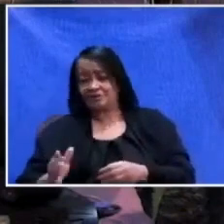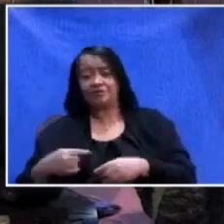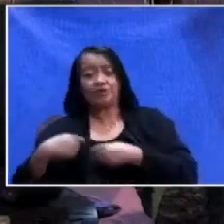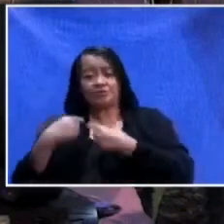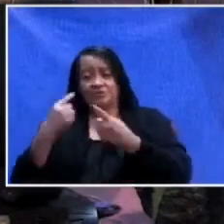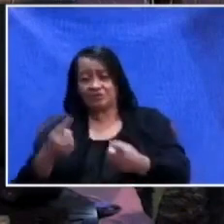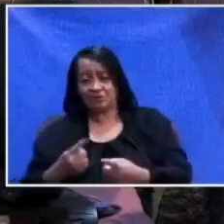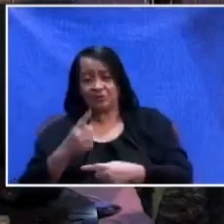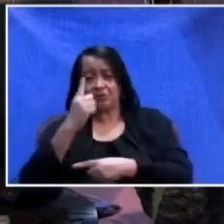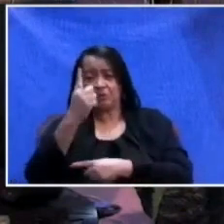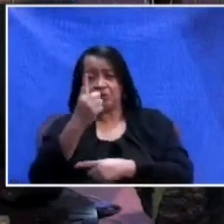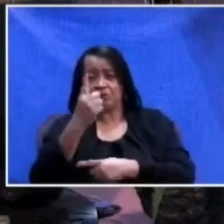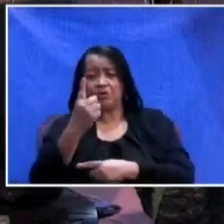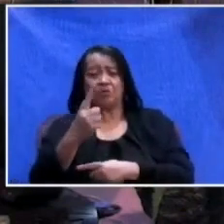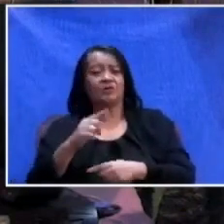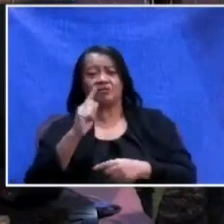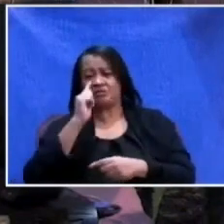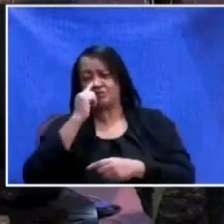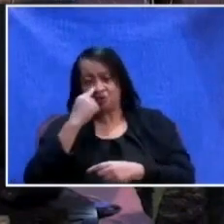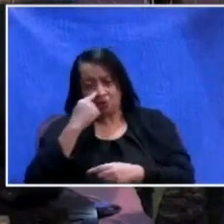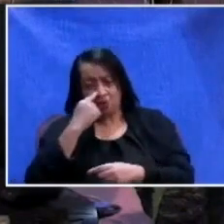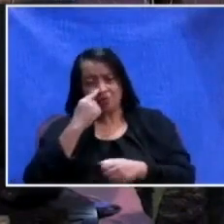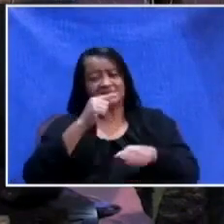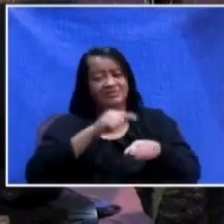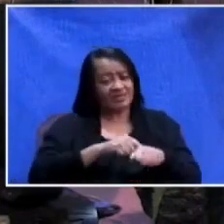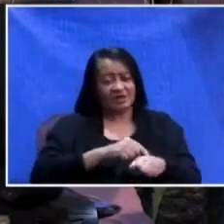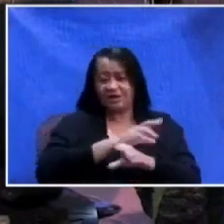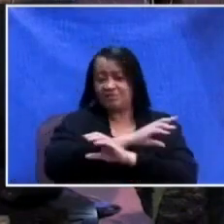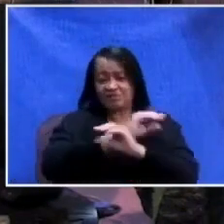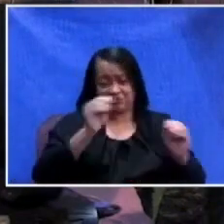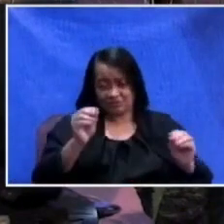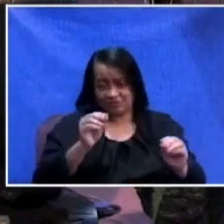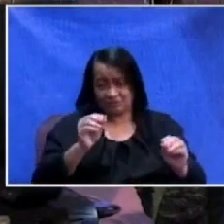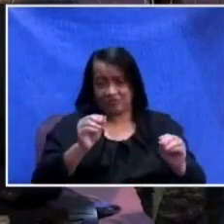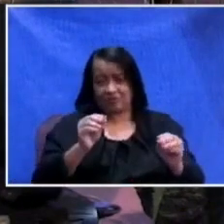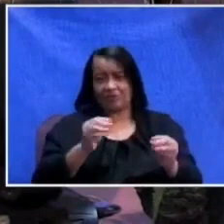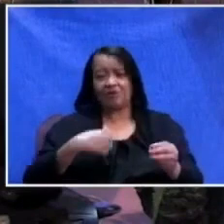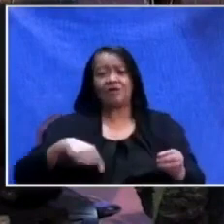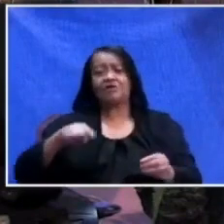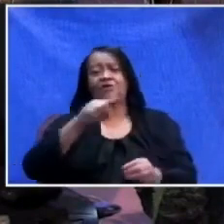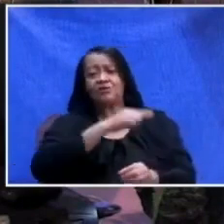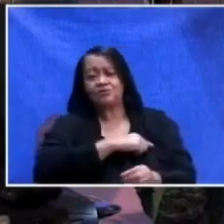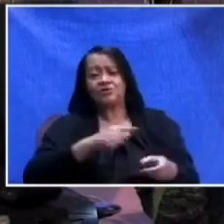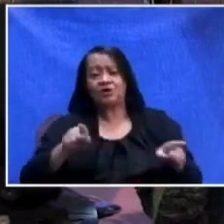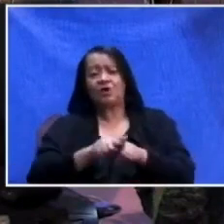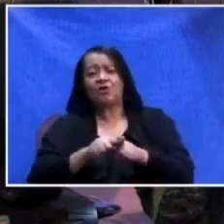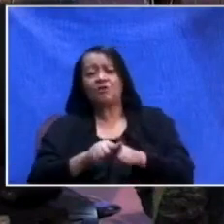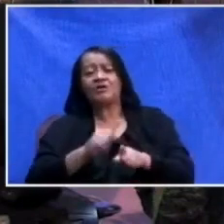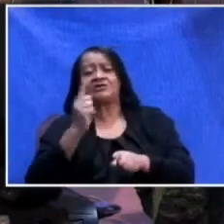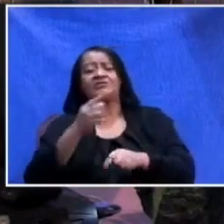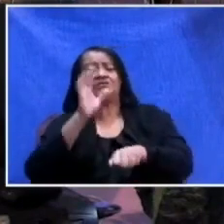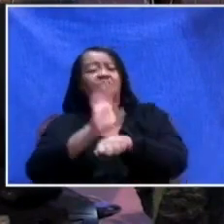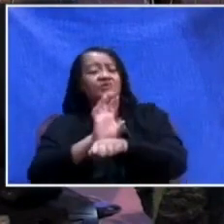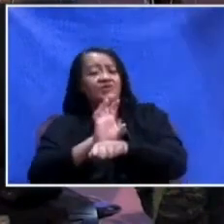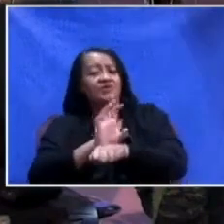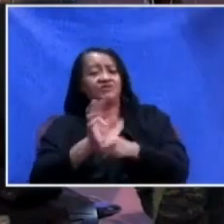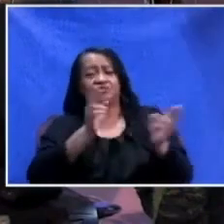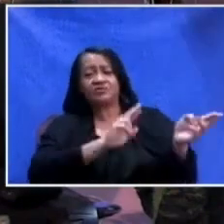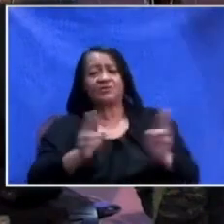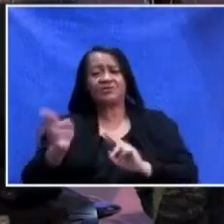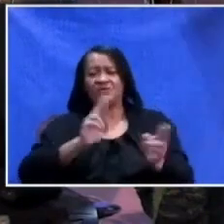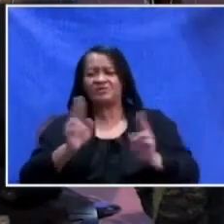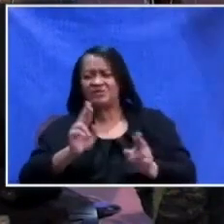been one dull moment. I mean, it's always, we are always as a church getting ready